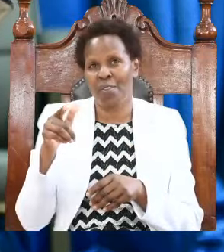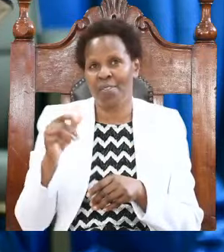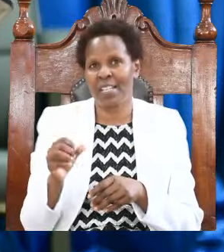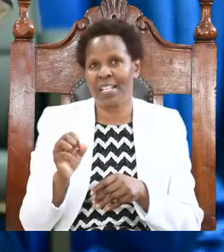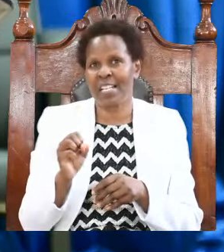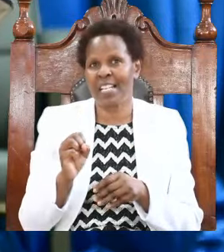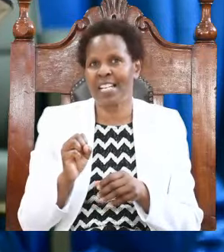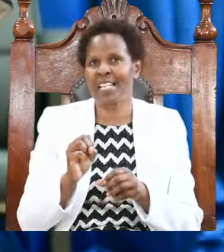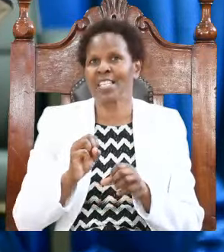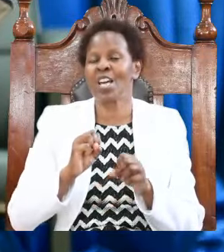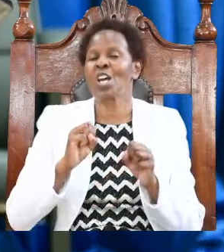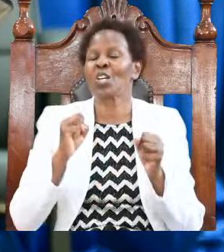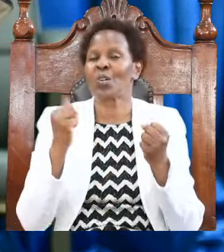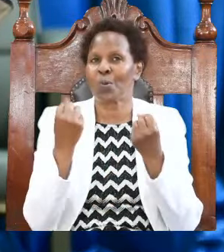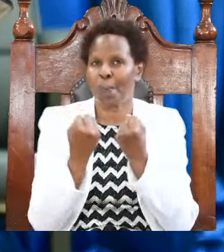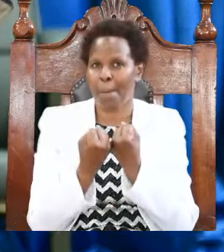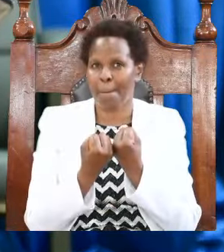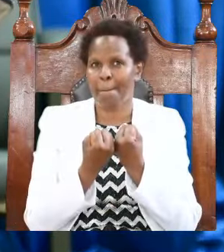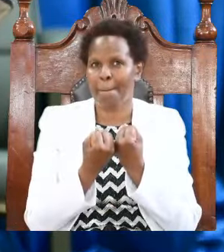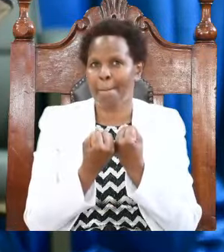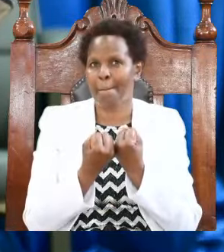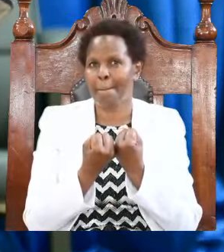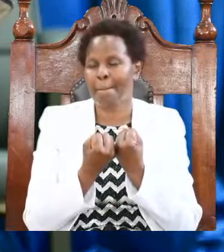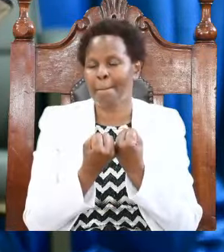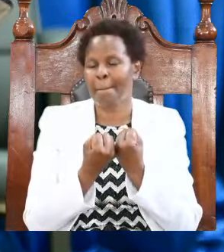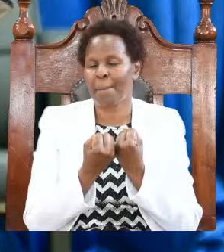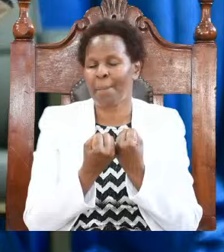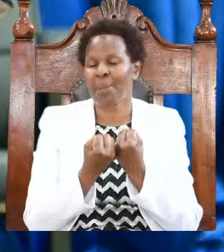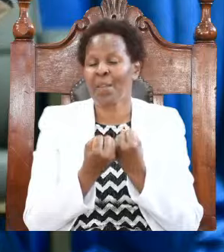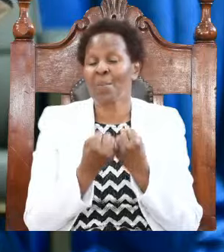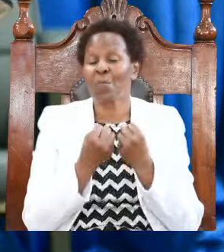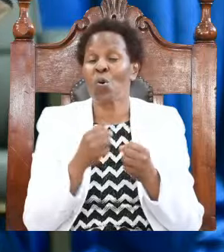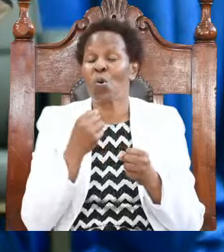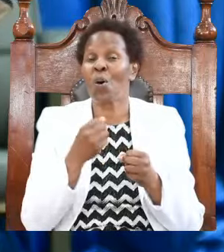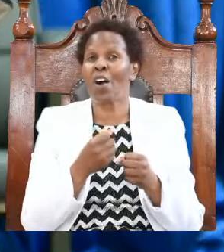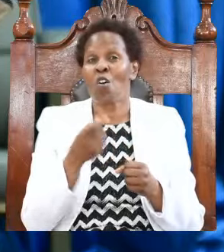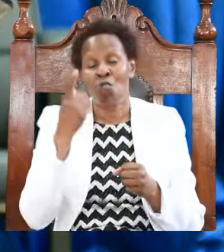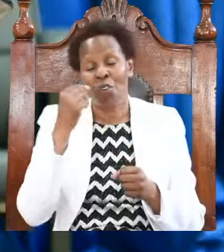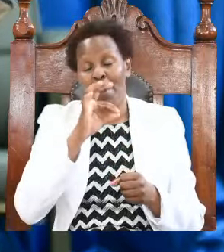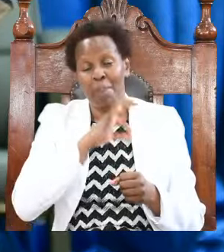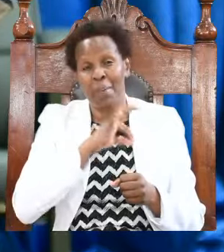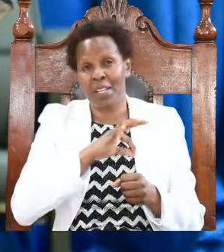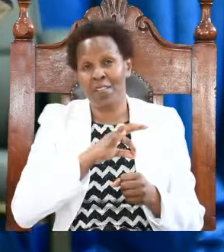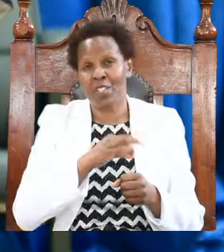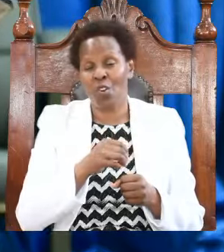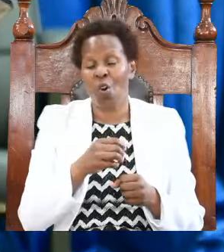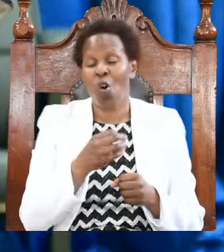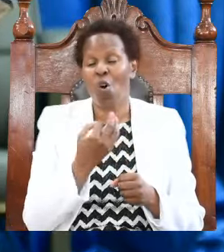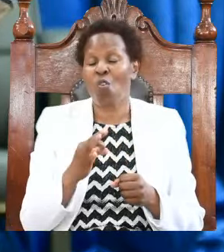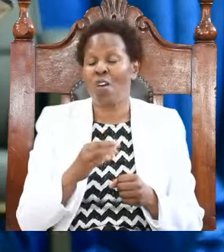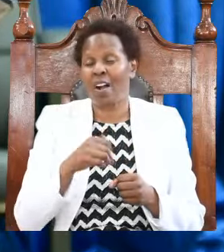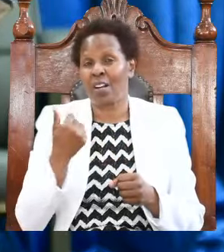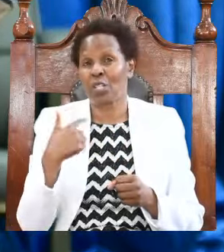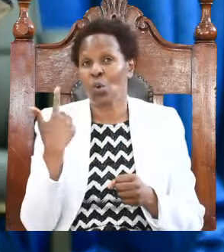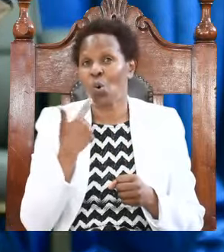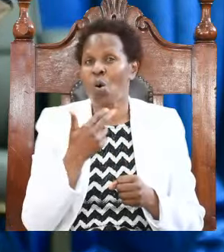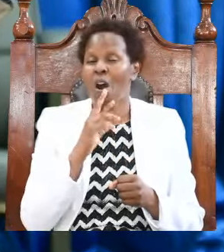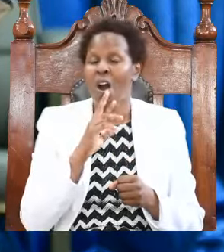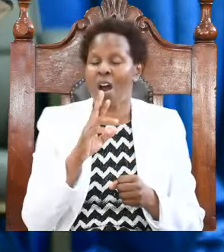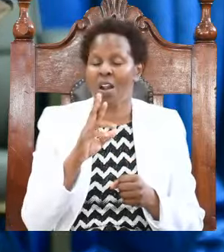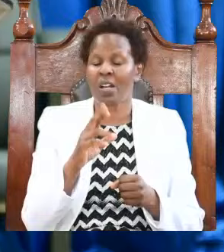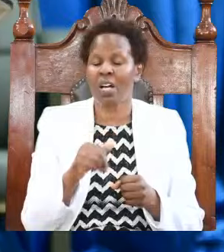the only organization that exists for the benefit of those who are not its members. If today